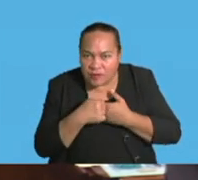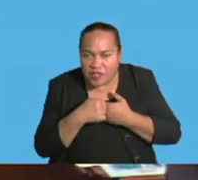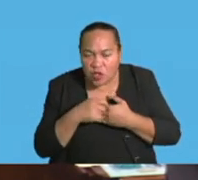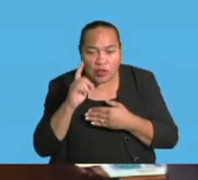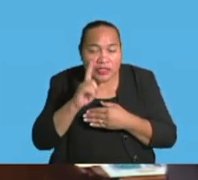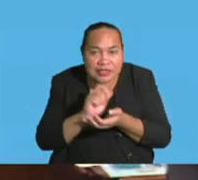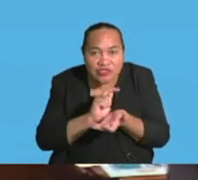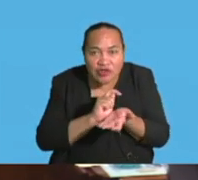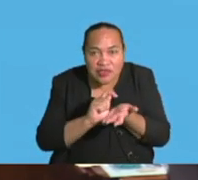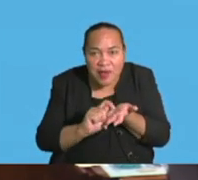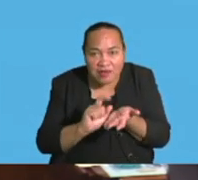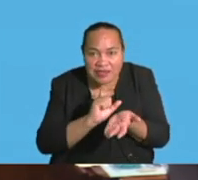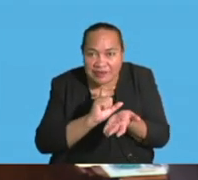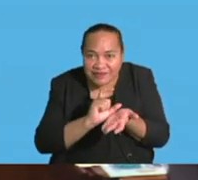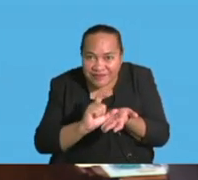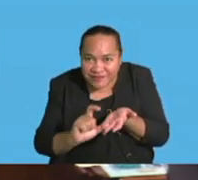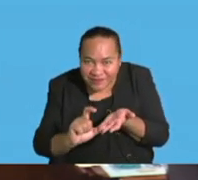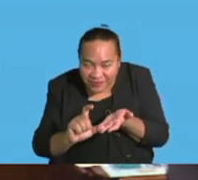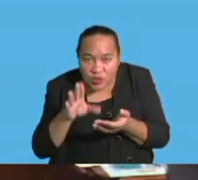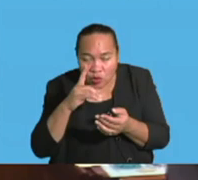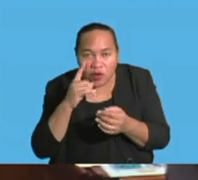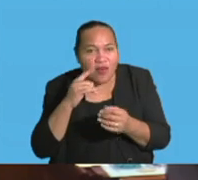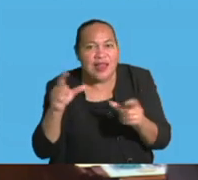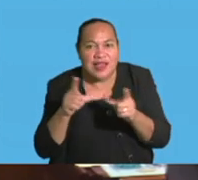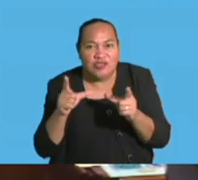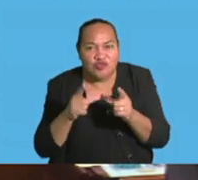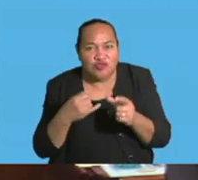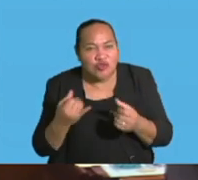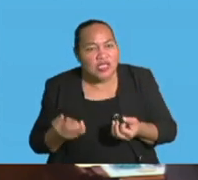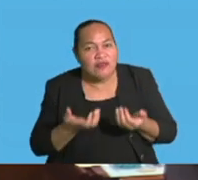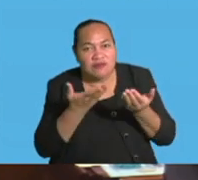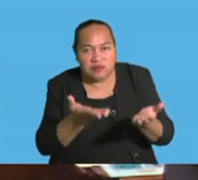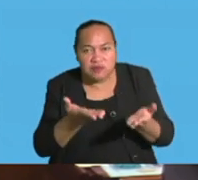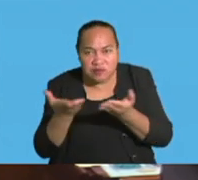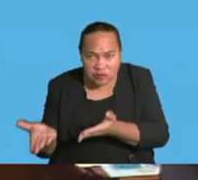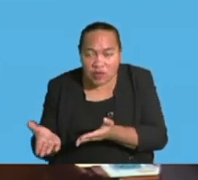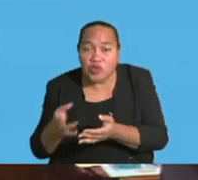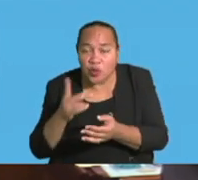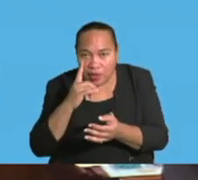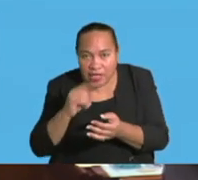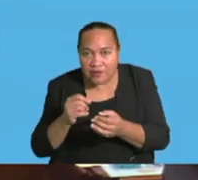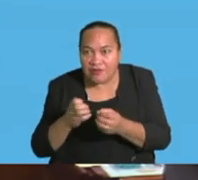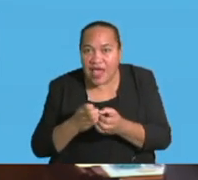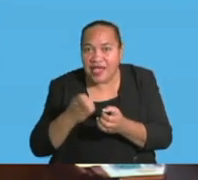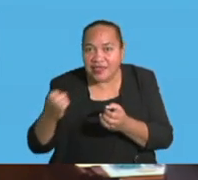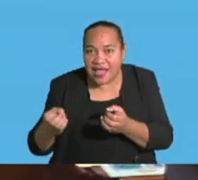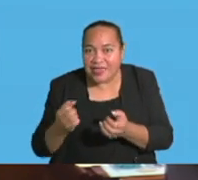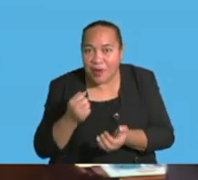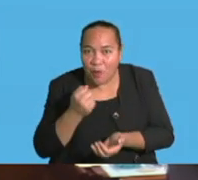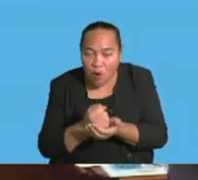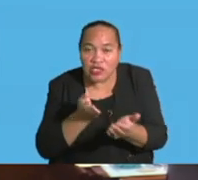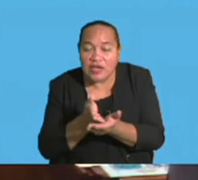fairness in issuance of forest harvesting licenses, and provide efficient and effective extension support services to